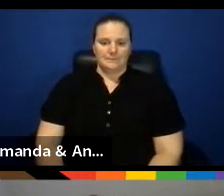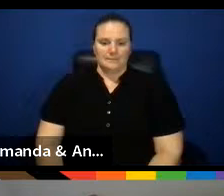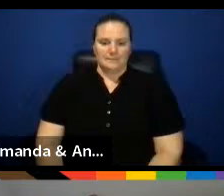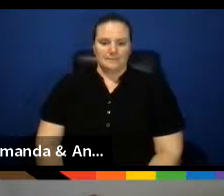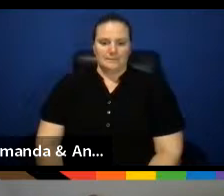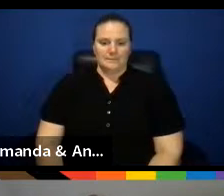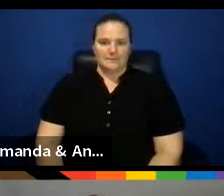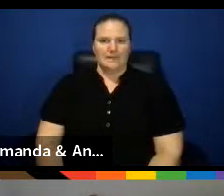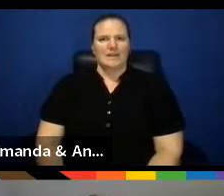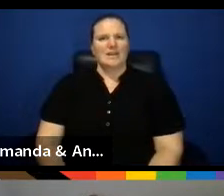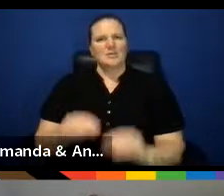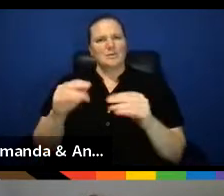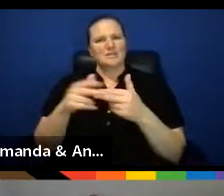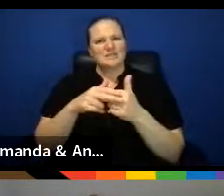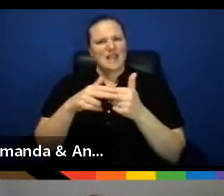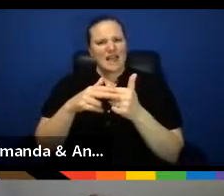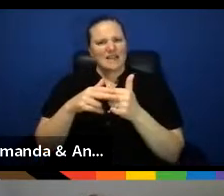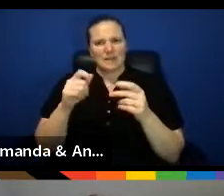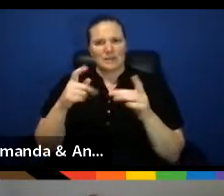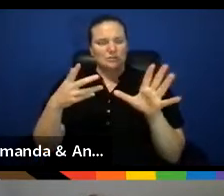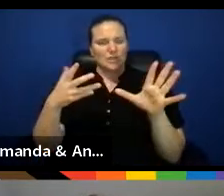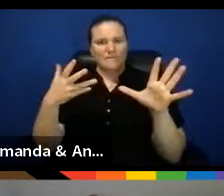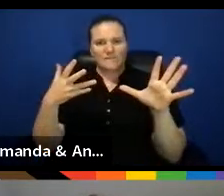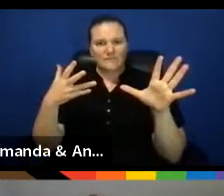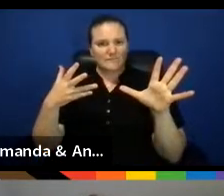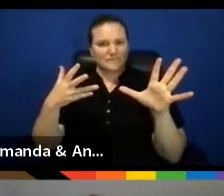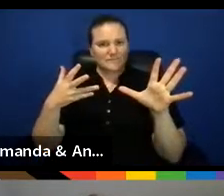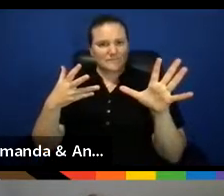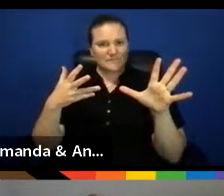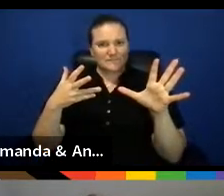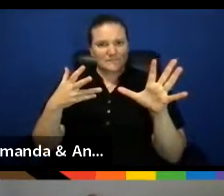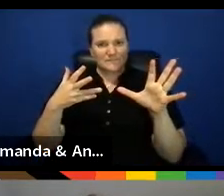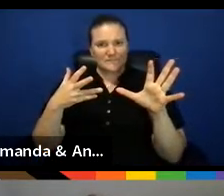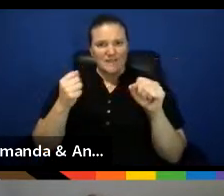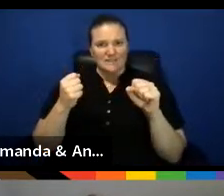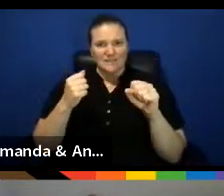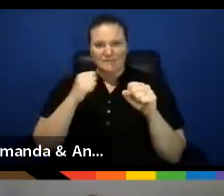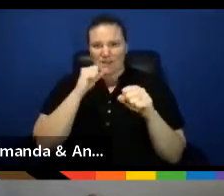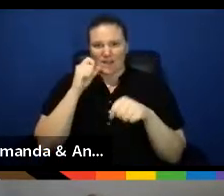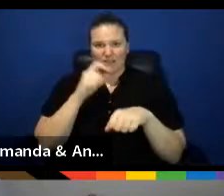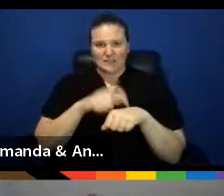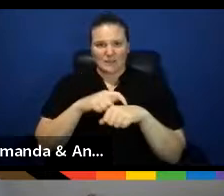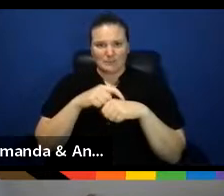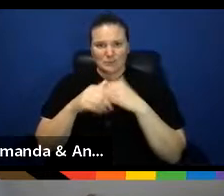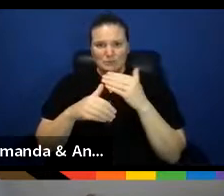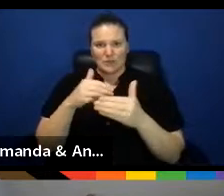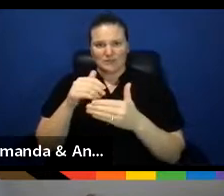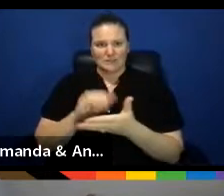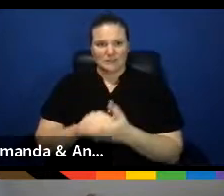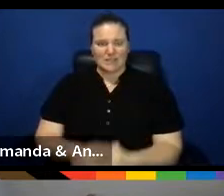Can you put the slides back up? Because it went so fast. I honestly didn't have a lot of time to process anything.